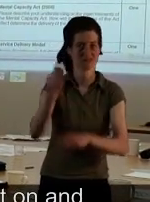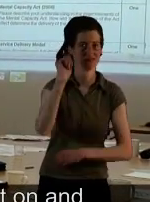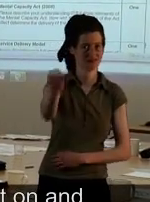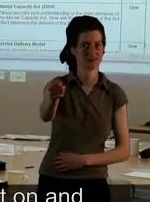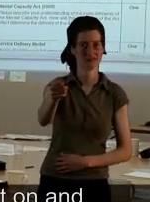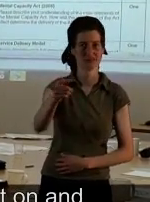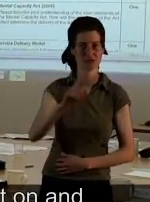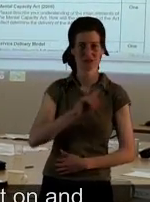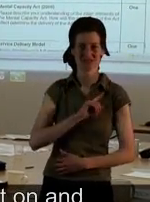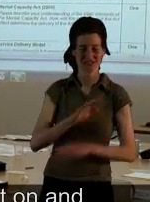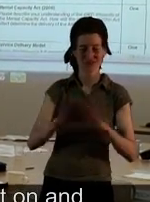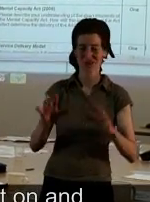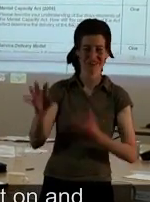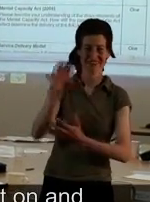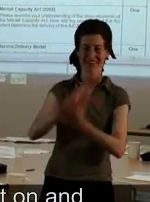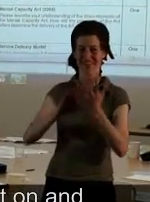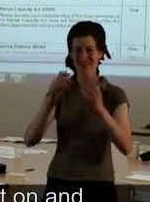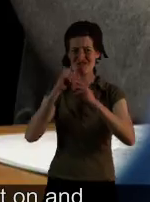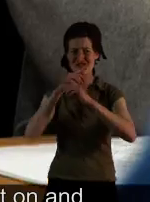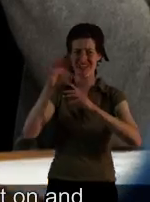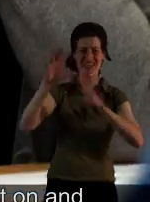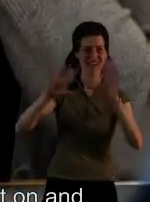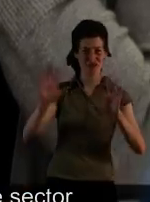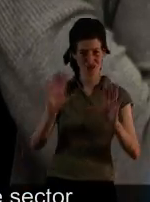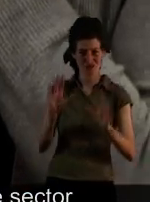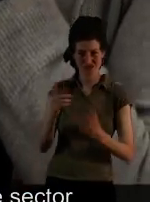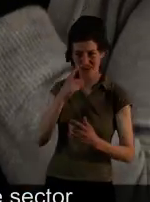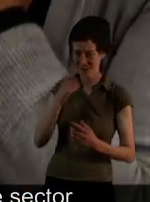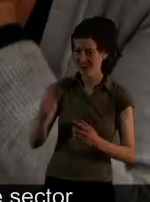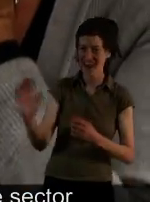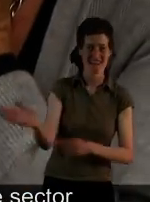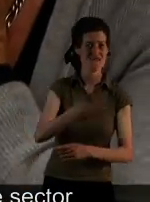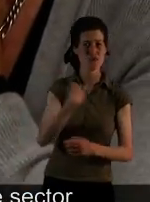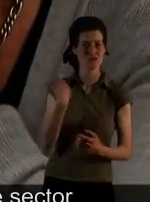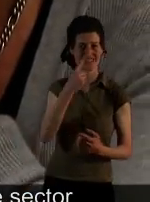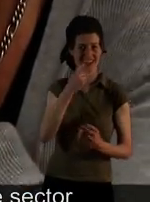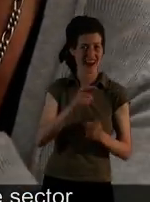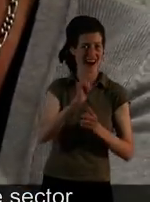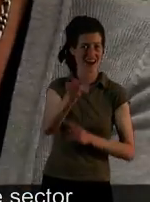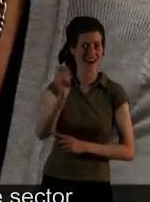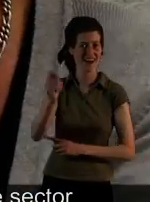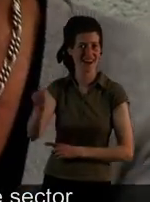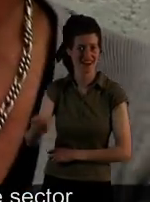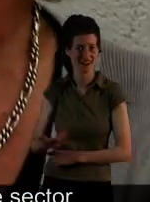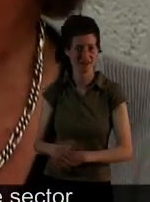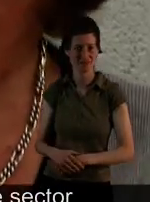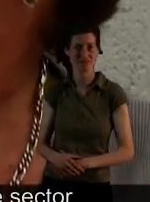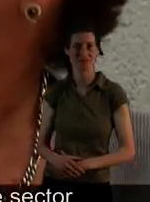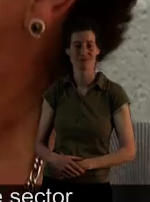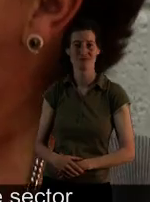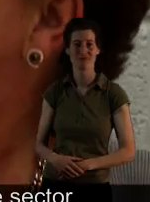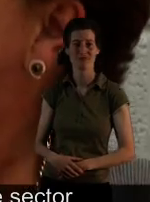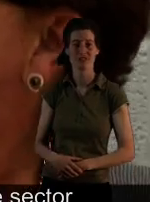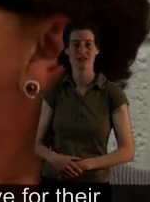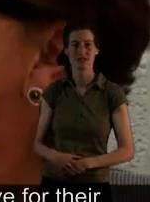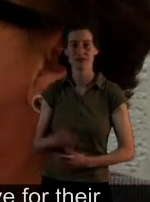and tender, because it isn't some mystical science. It isn't something that only the private sector can do or only big charities